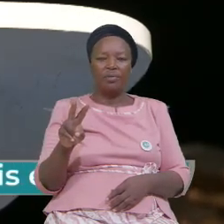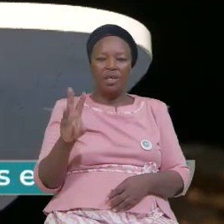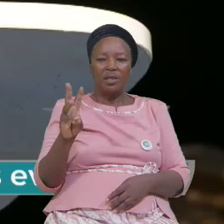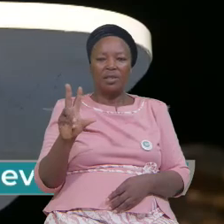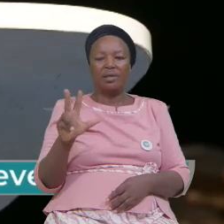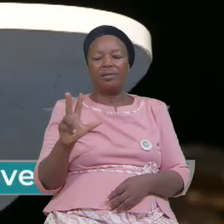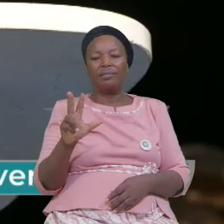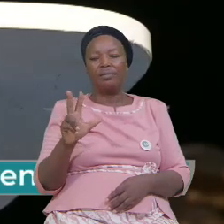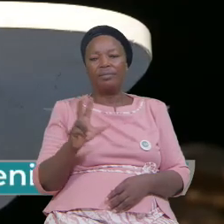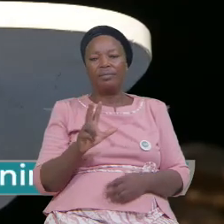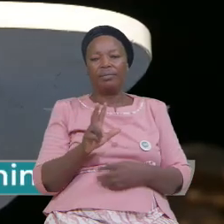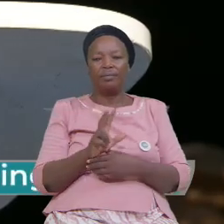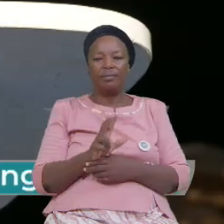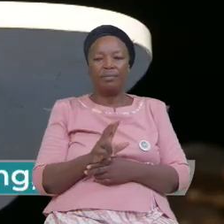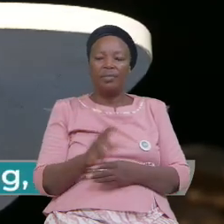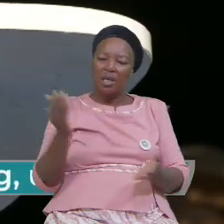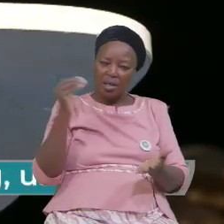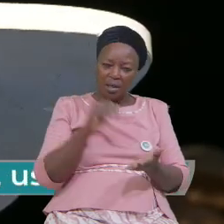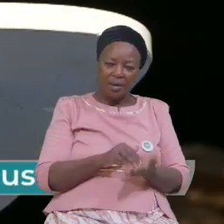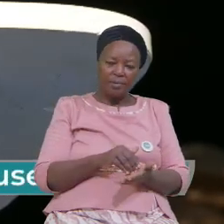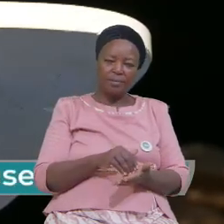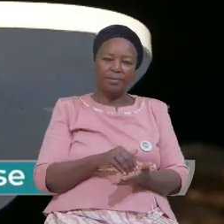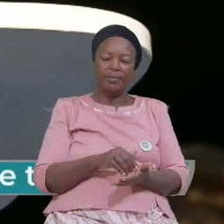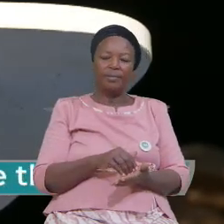+34 915 444 9263. Let me take it again.